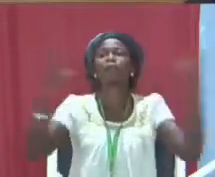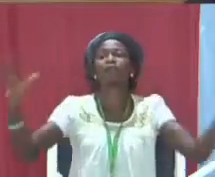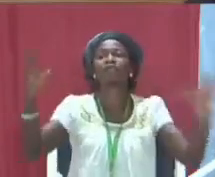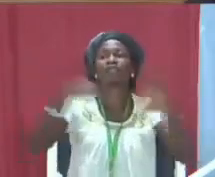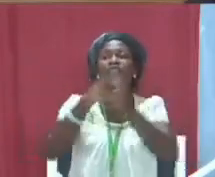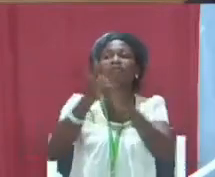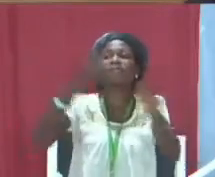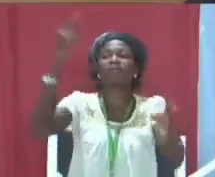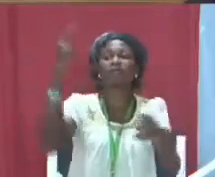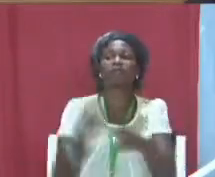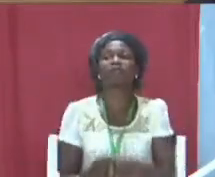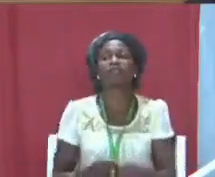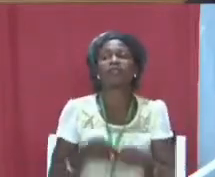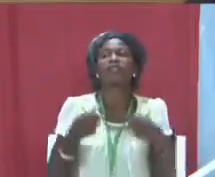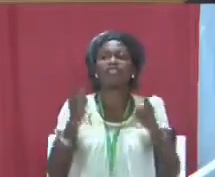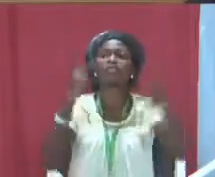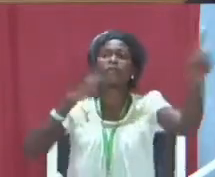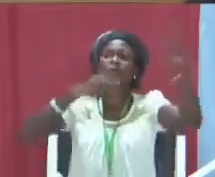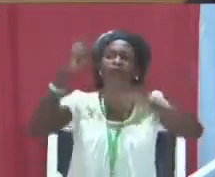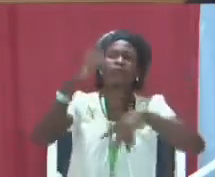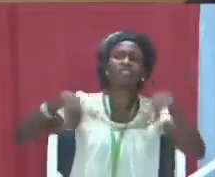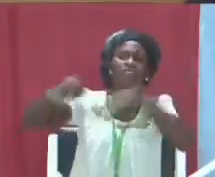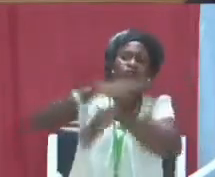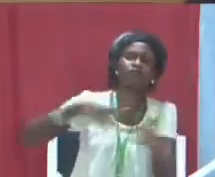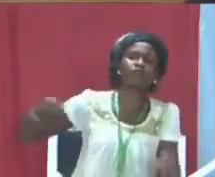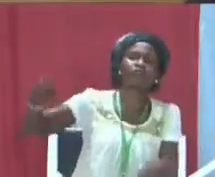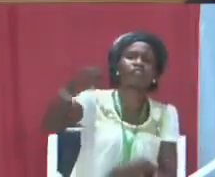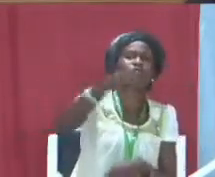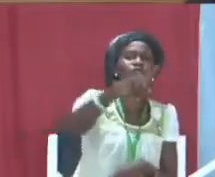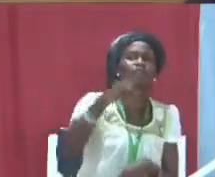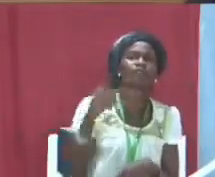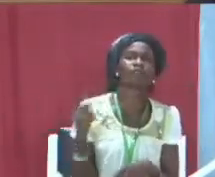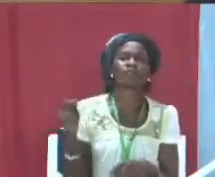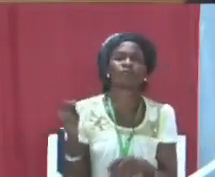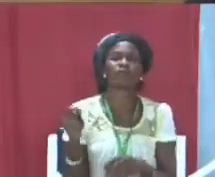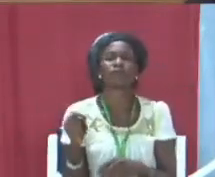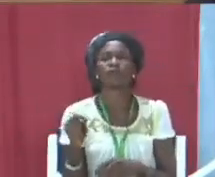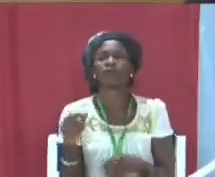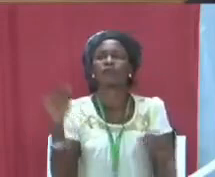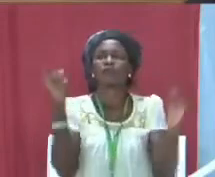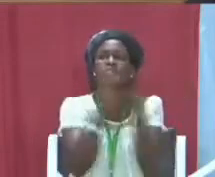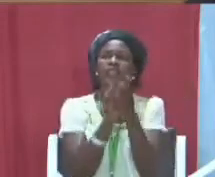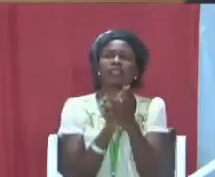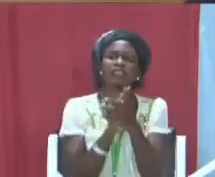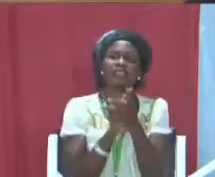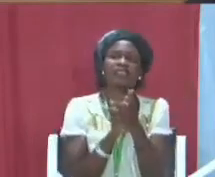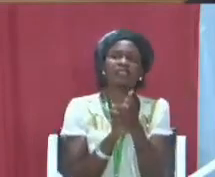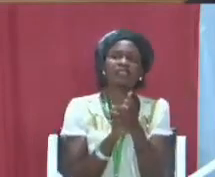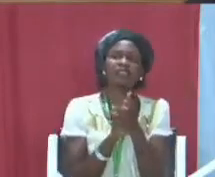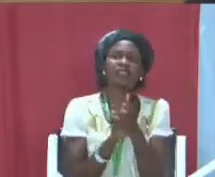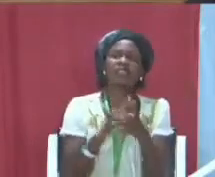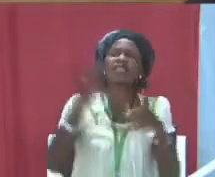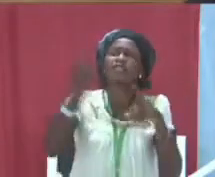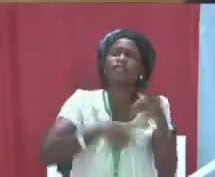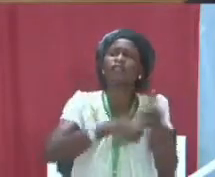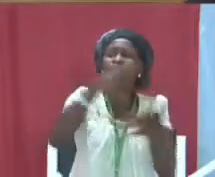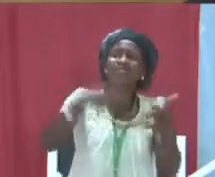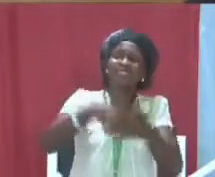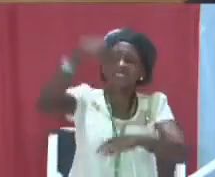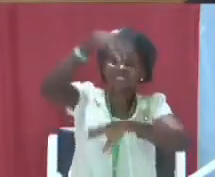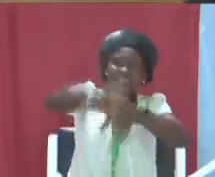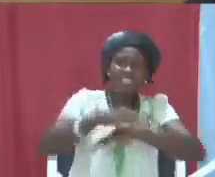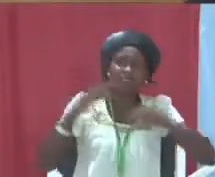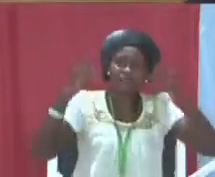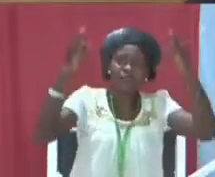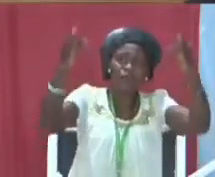abundance. Let me prophesy over you that from this night